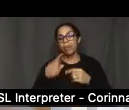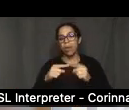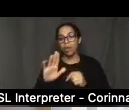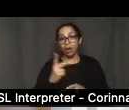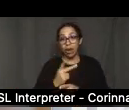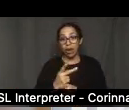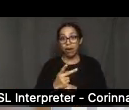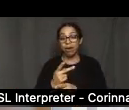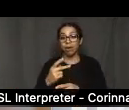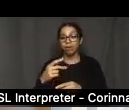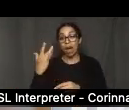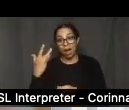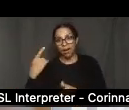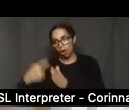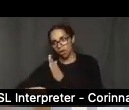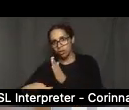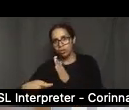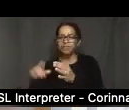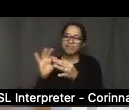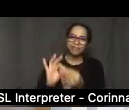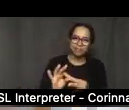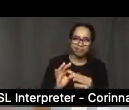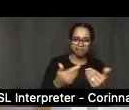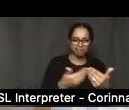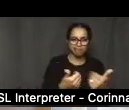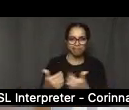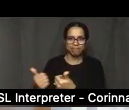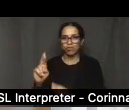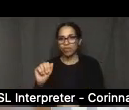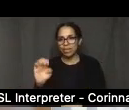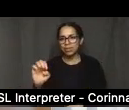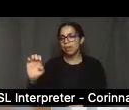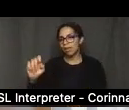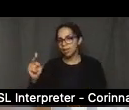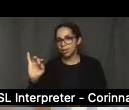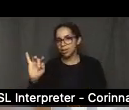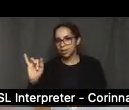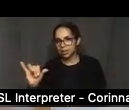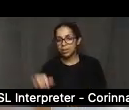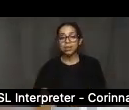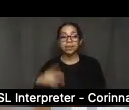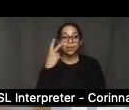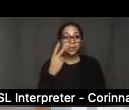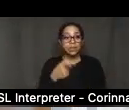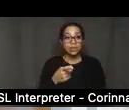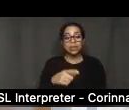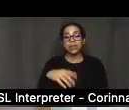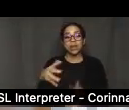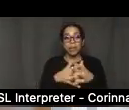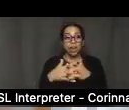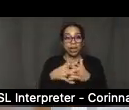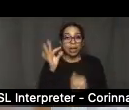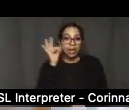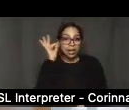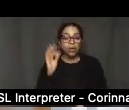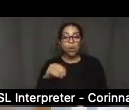example, on the left-hand side of this figure, I wanted to point out that American Indian or Alaskan Native Coloradans were more